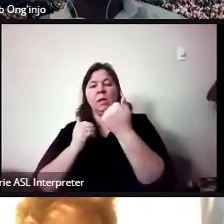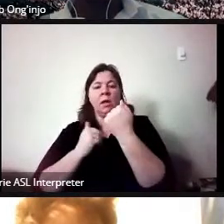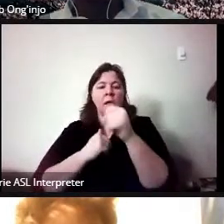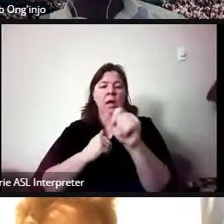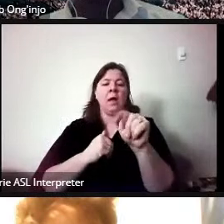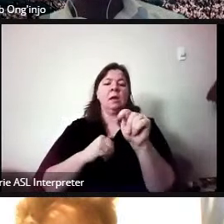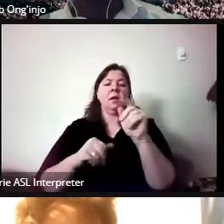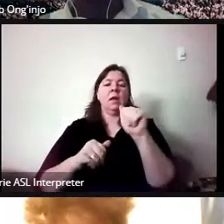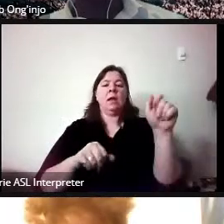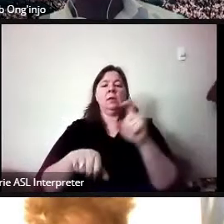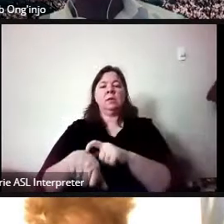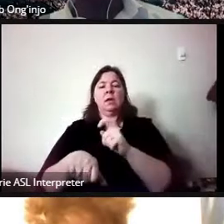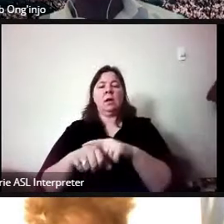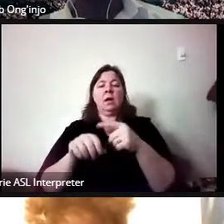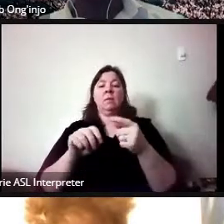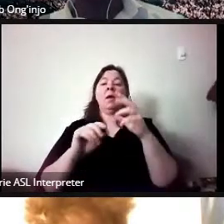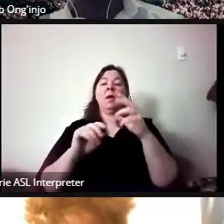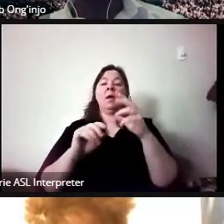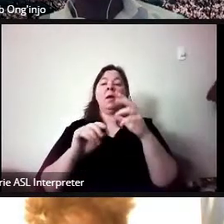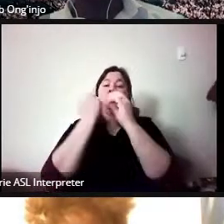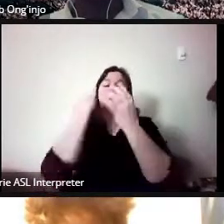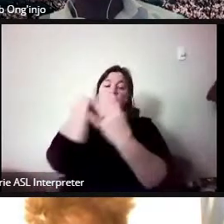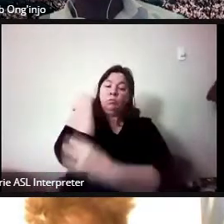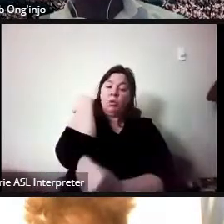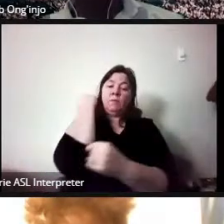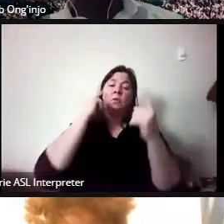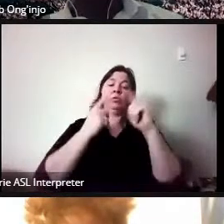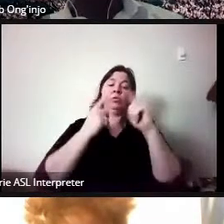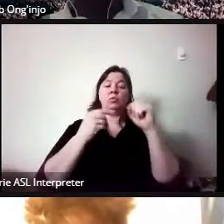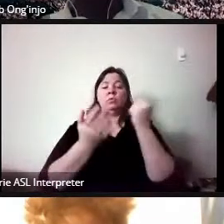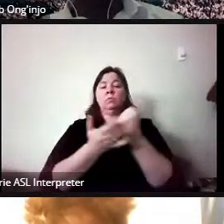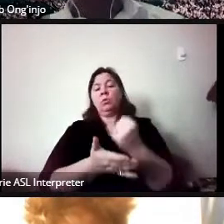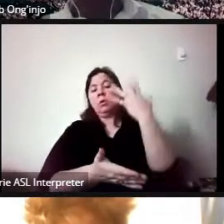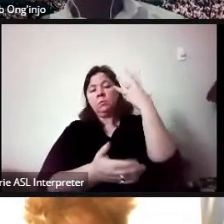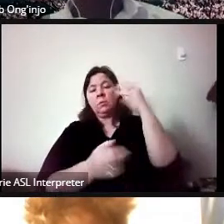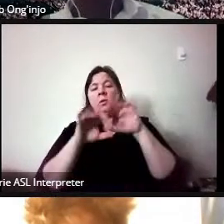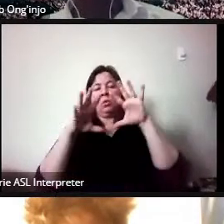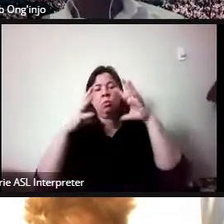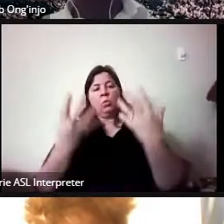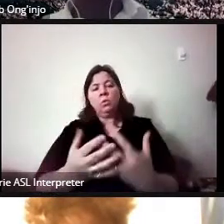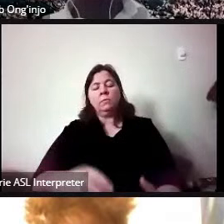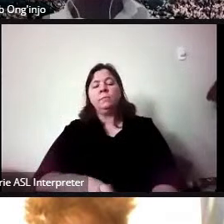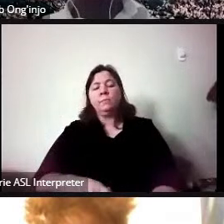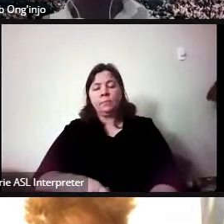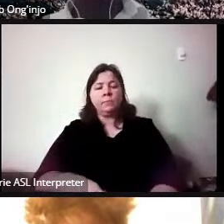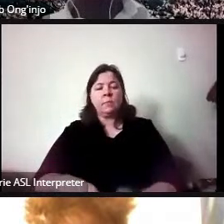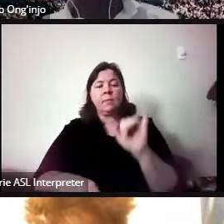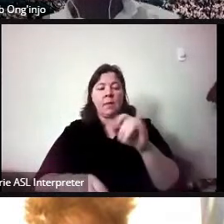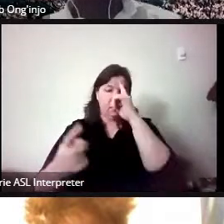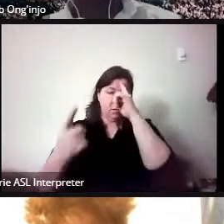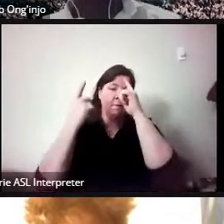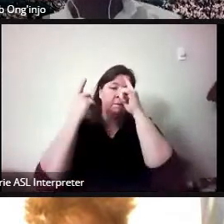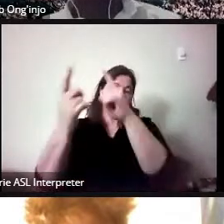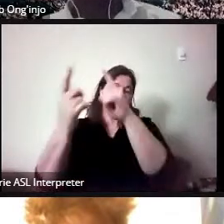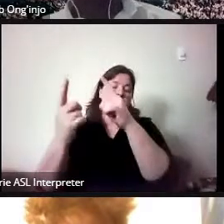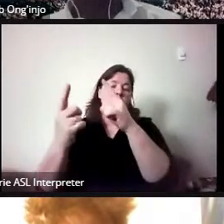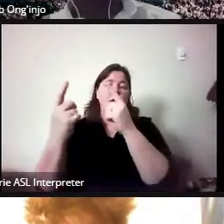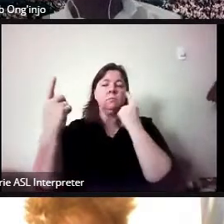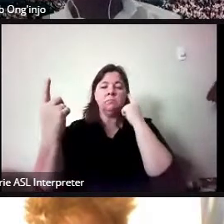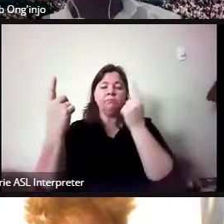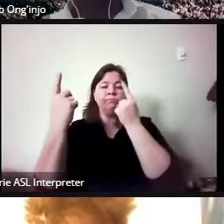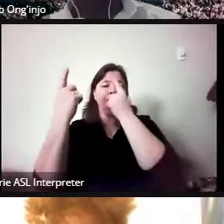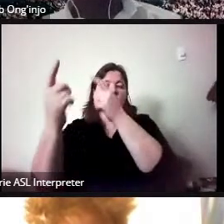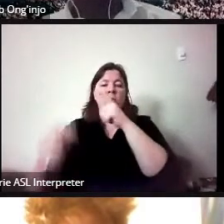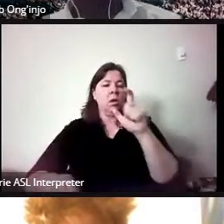turn poverty into prosperity around the globe. This is definitely the final destination, and you will not need